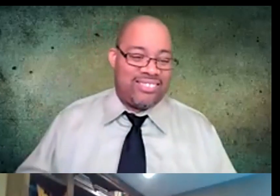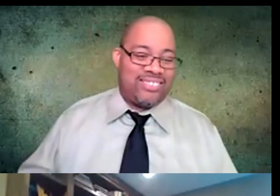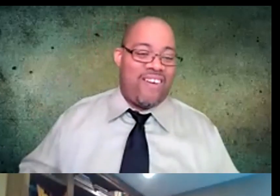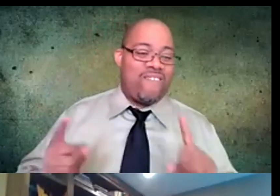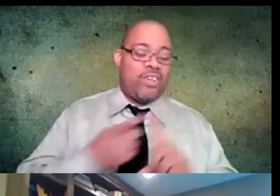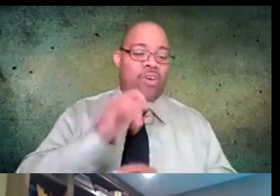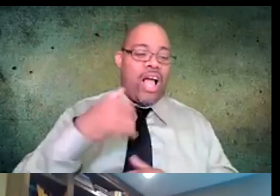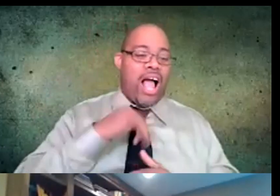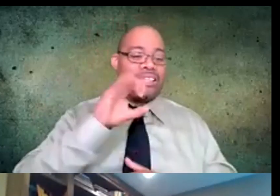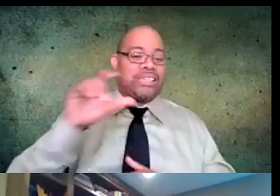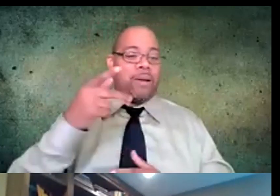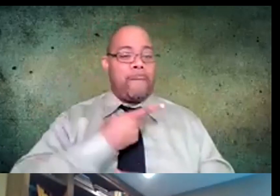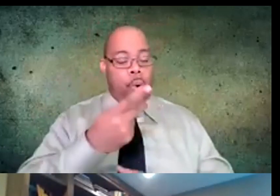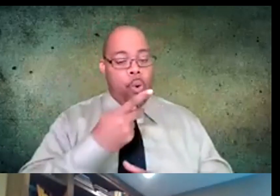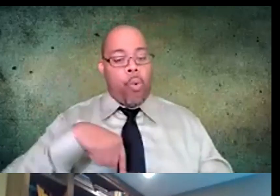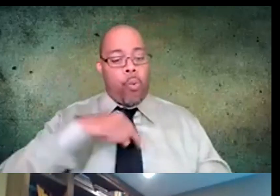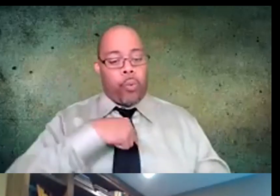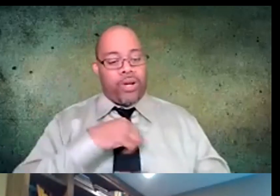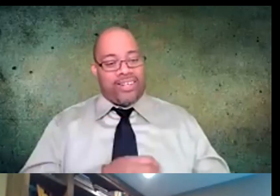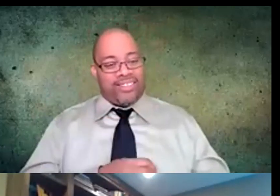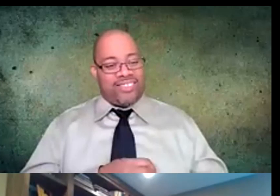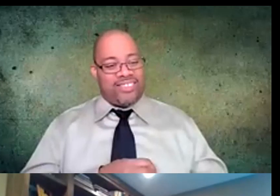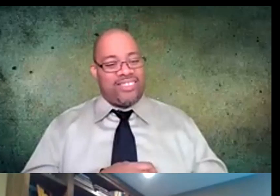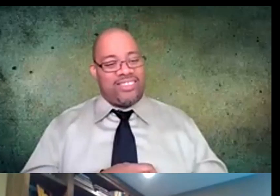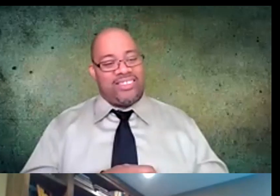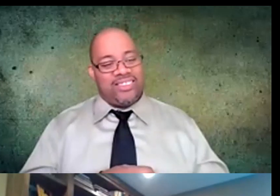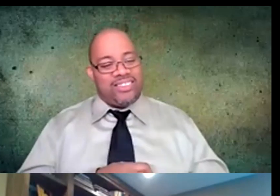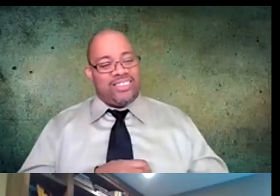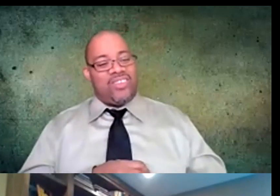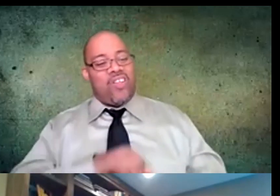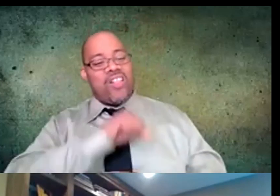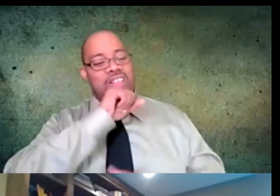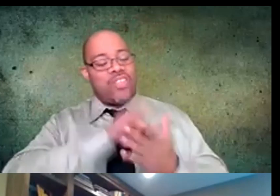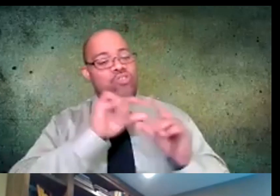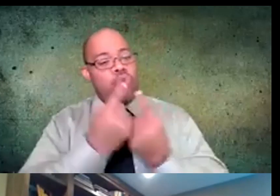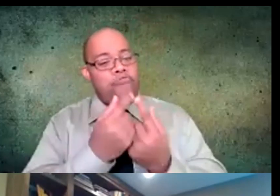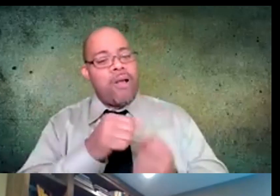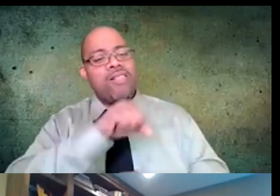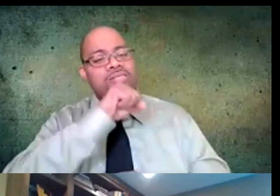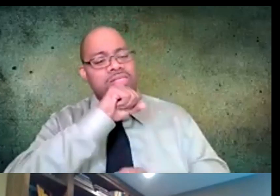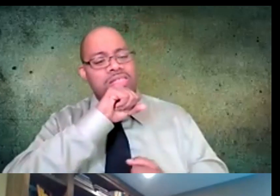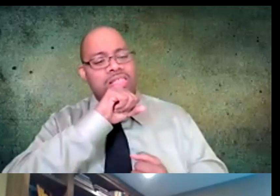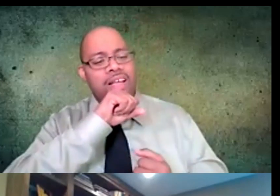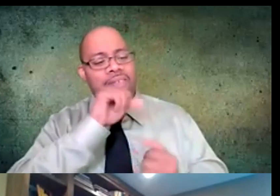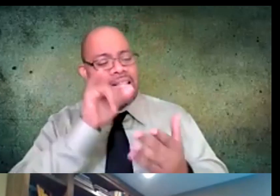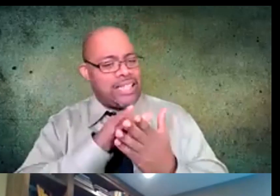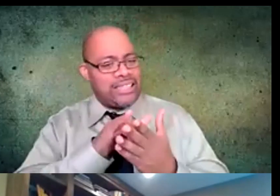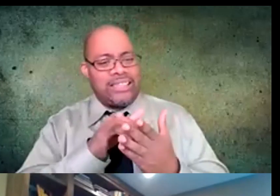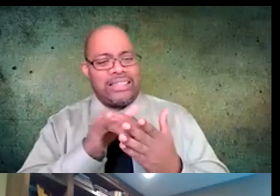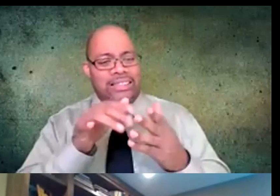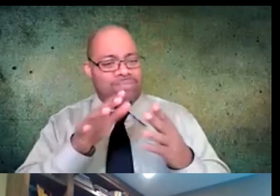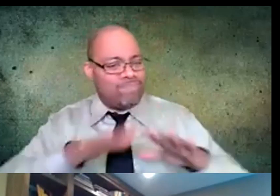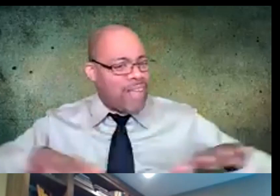know, Isaac and I myself, we love this group, love this venue. We are